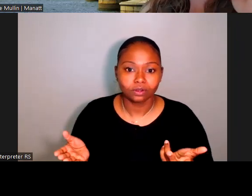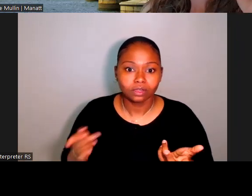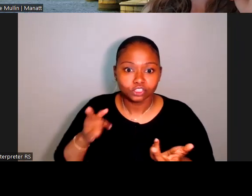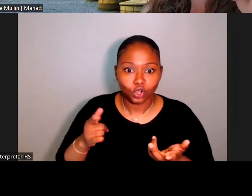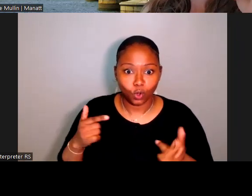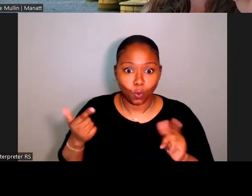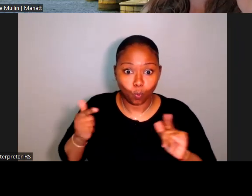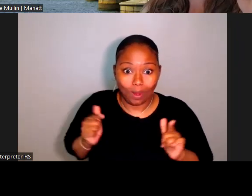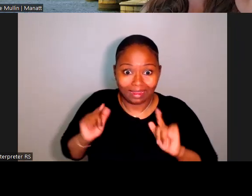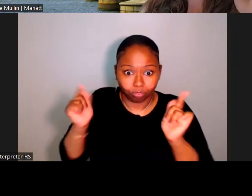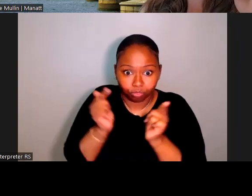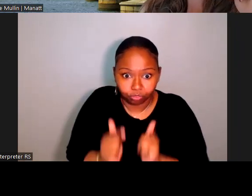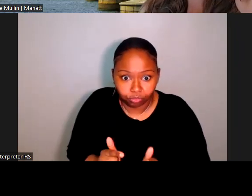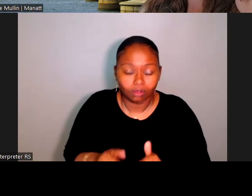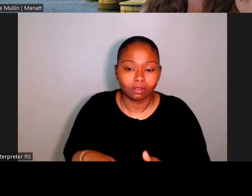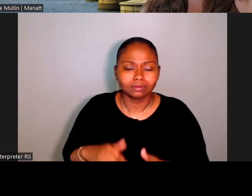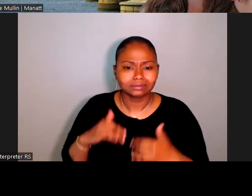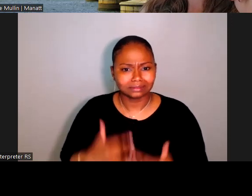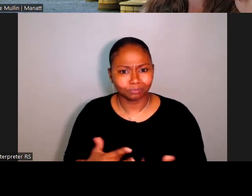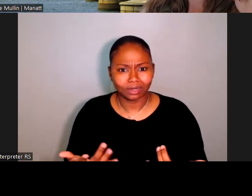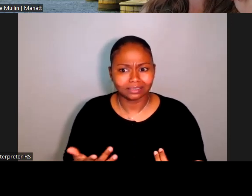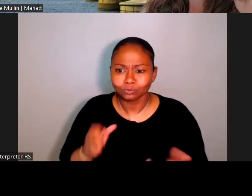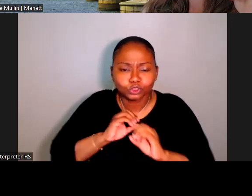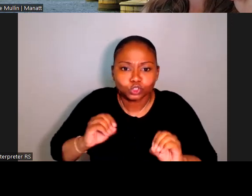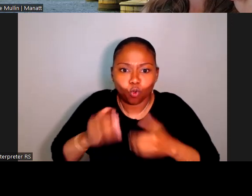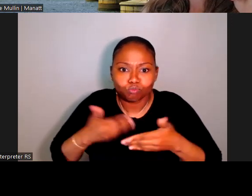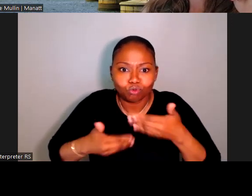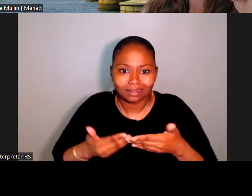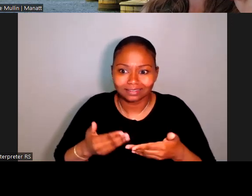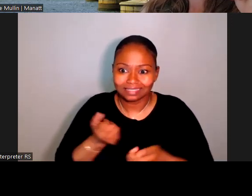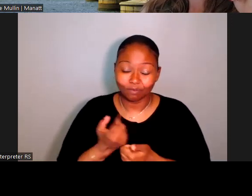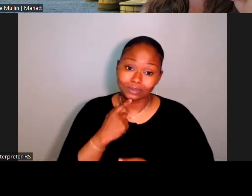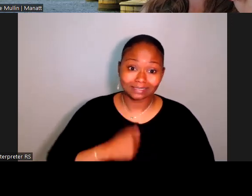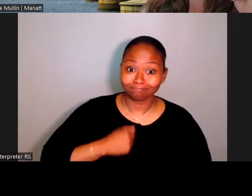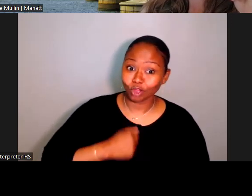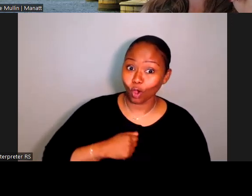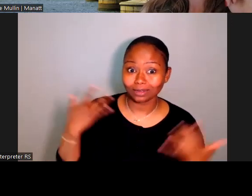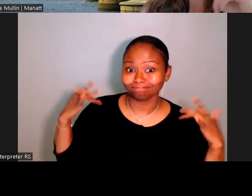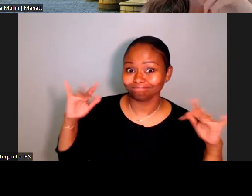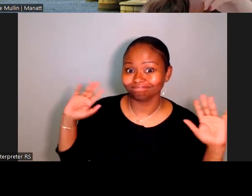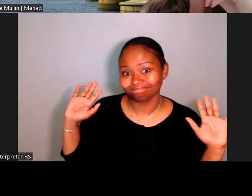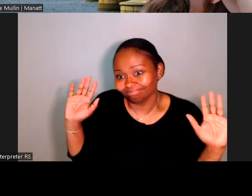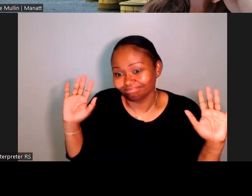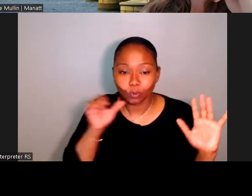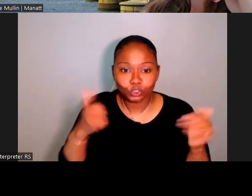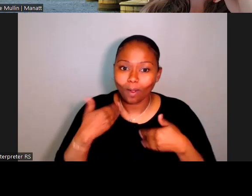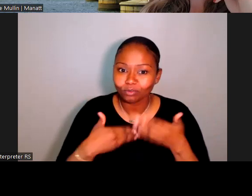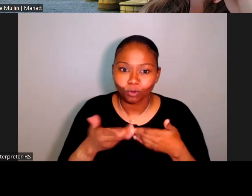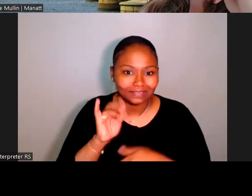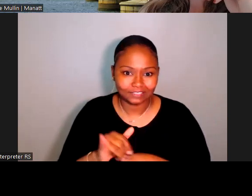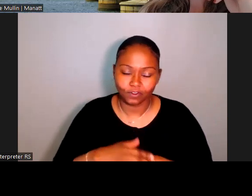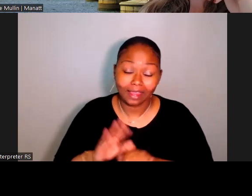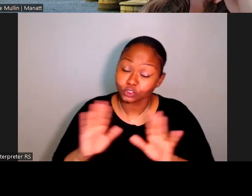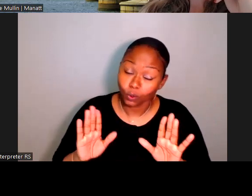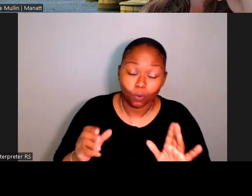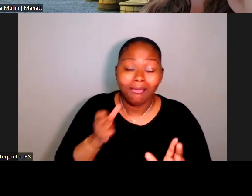She's depressed. She's this. And there was no process. Everybody said, sorry, that's not my job. You know, we don't have a process for this. So I just